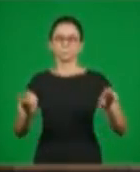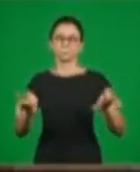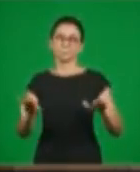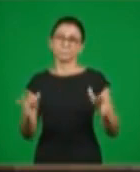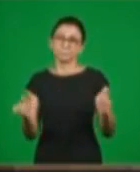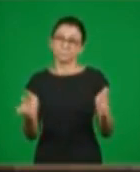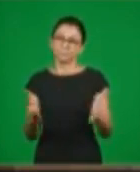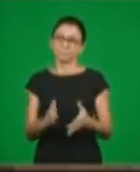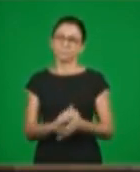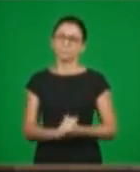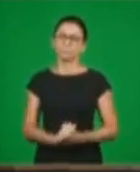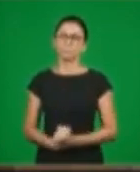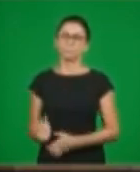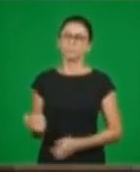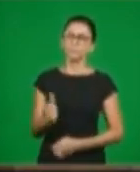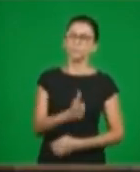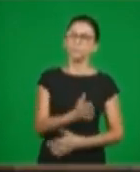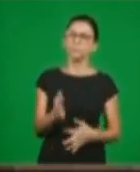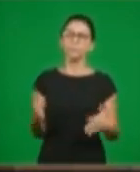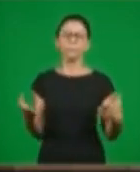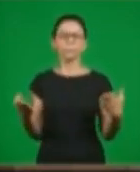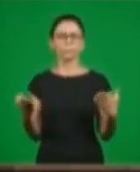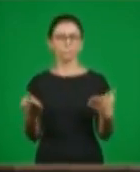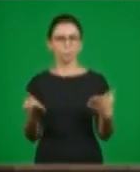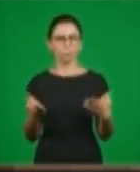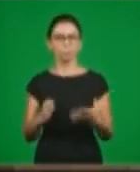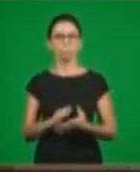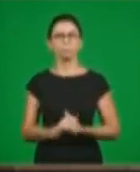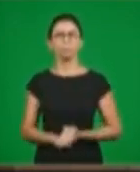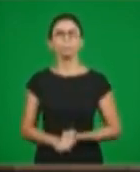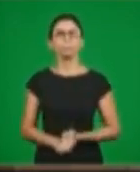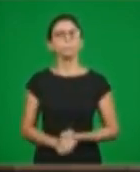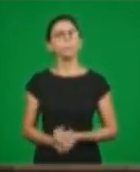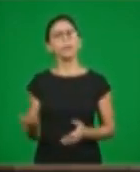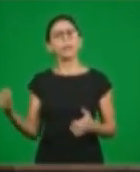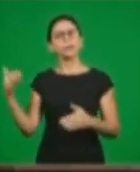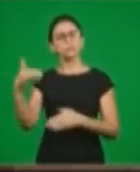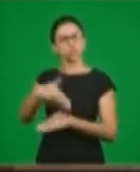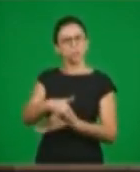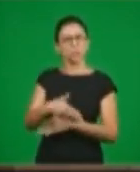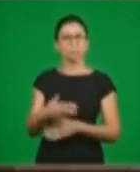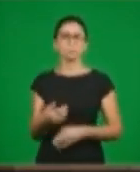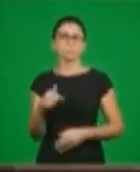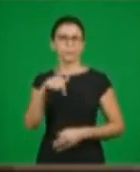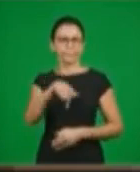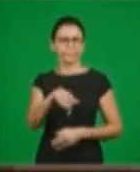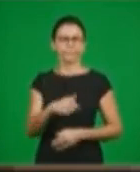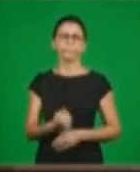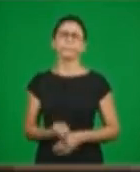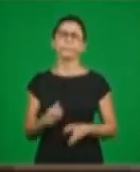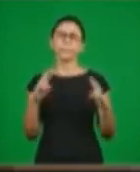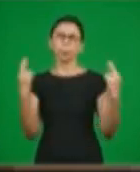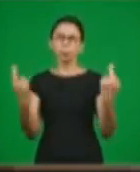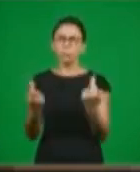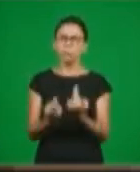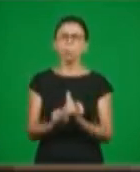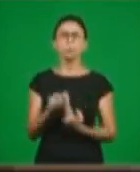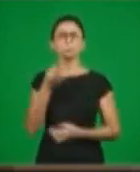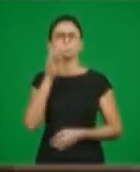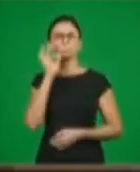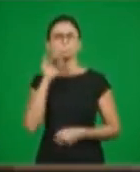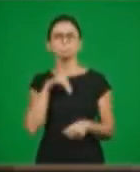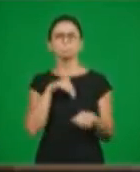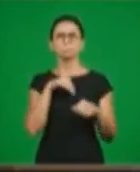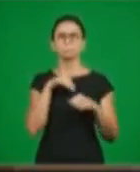go. So today, we came here. And we had a meeting to start coffee, you know, we